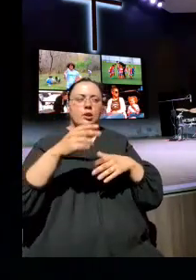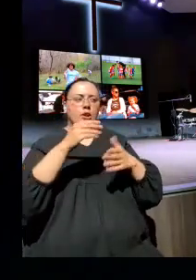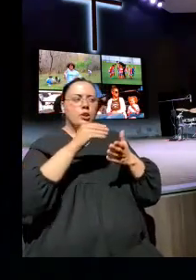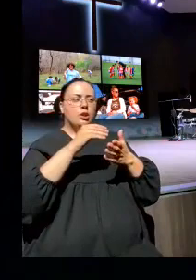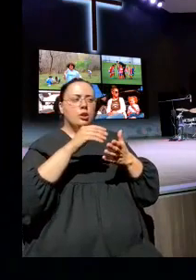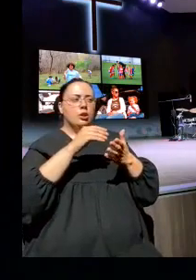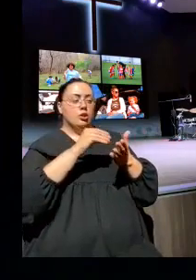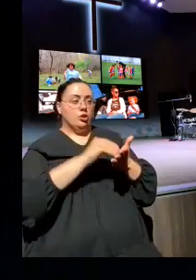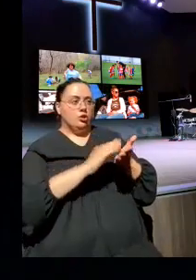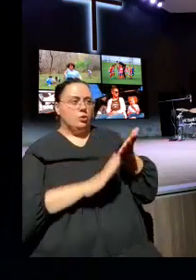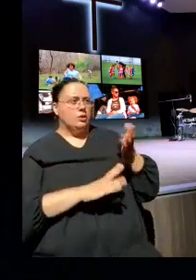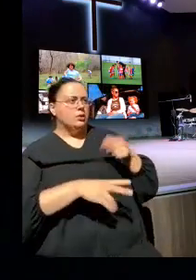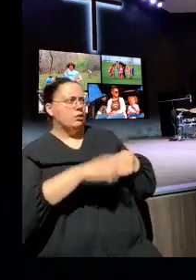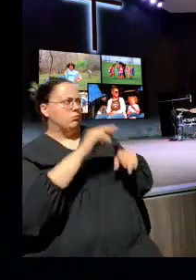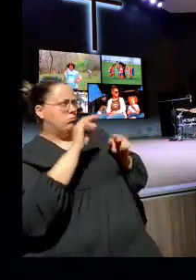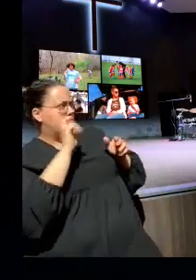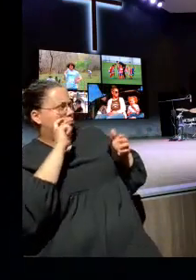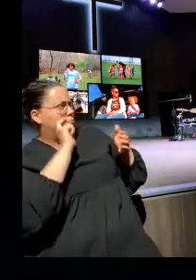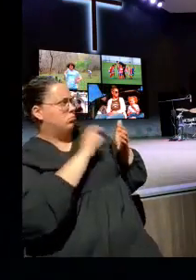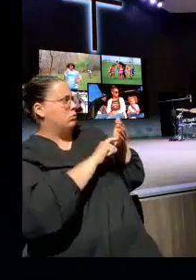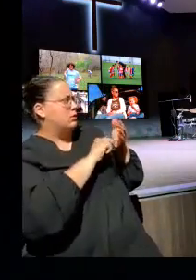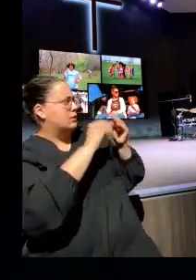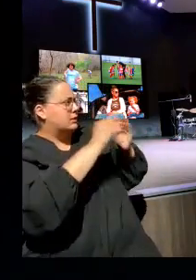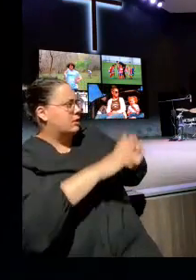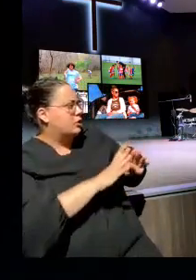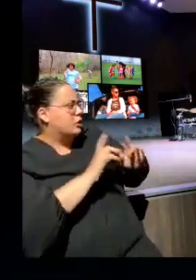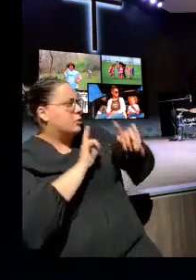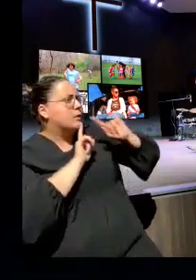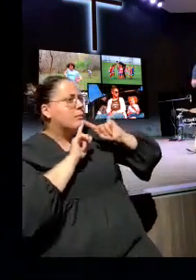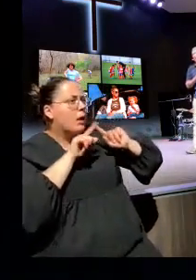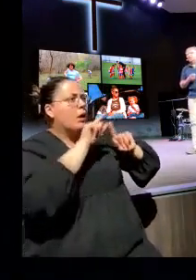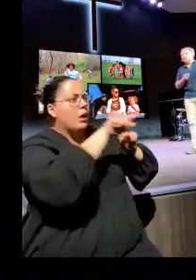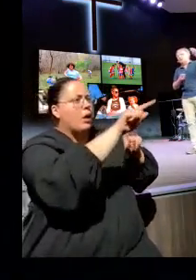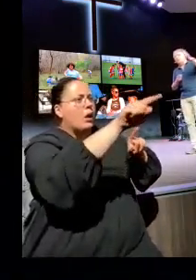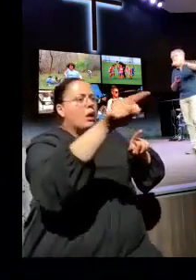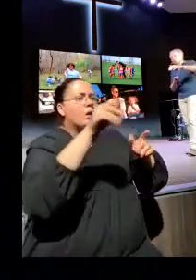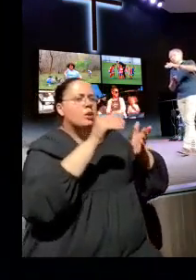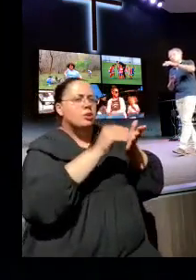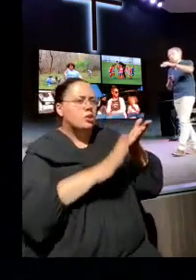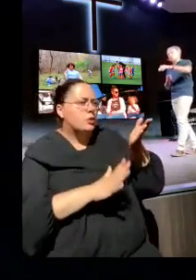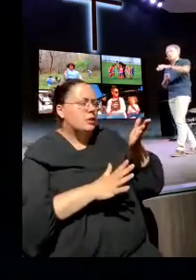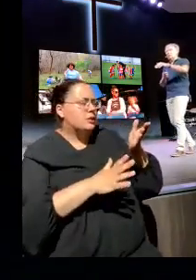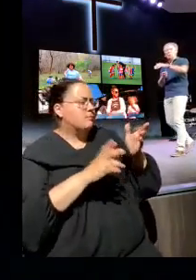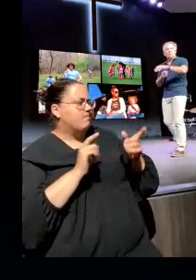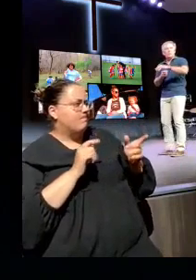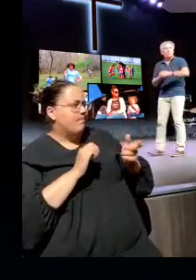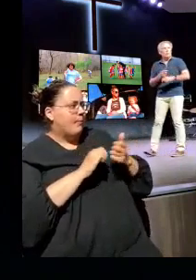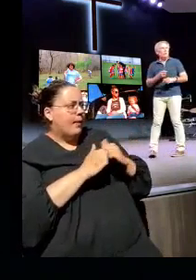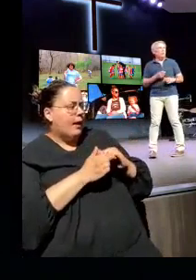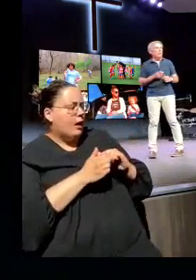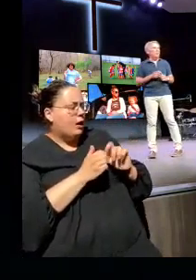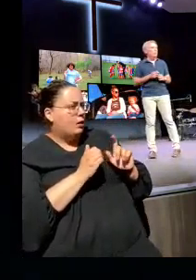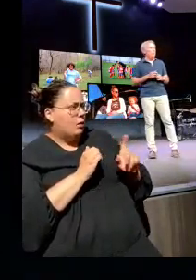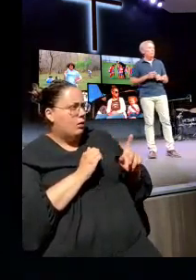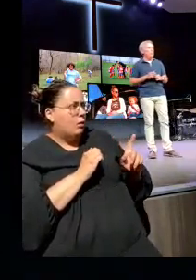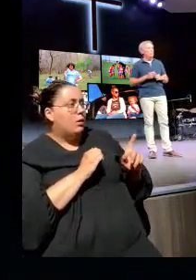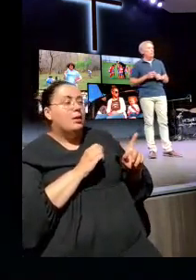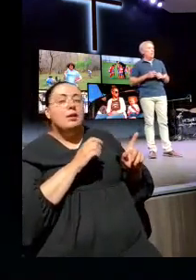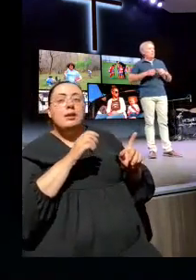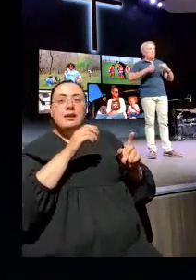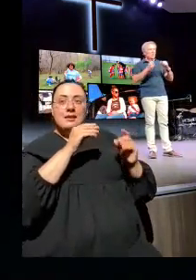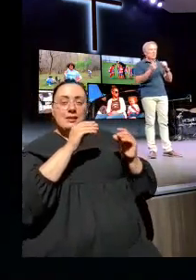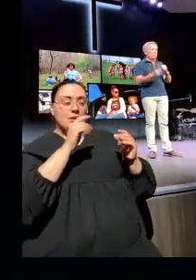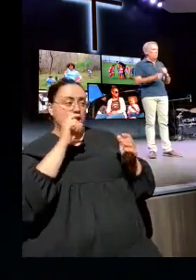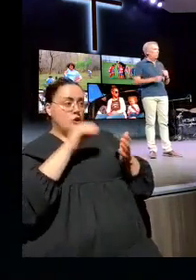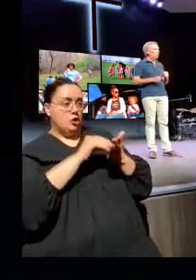other students. They often will take the cue from a teacher as to how to treat another student in the classroom.